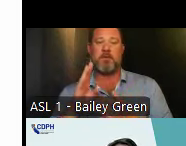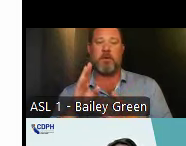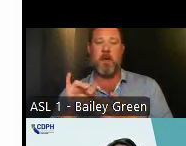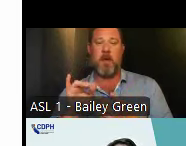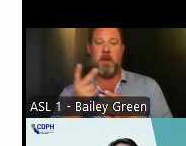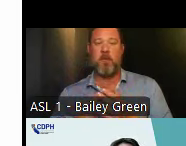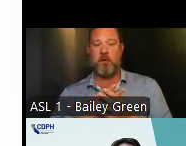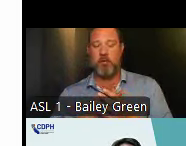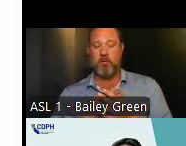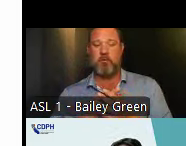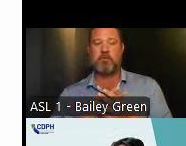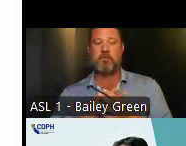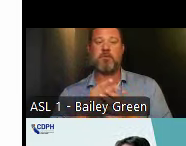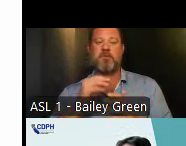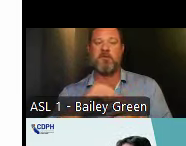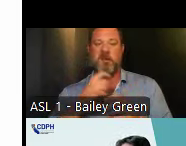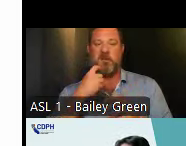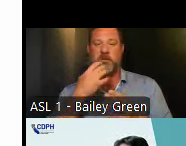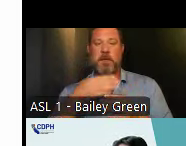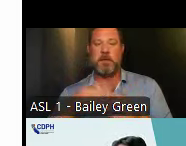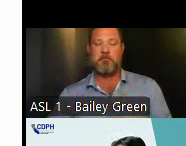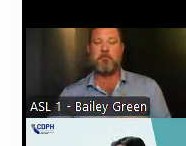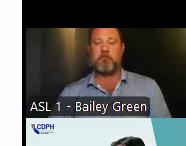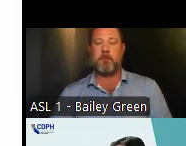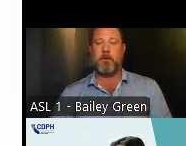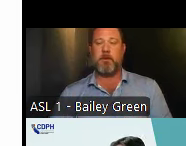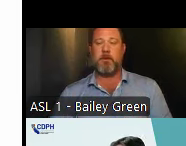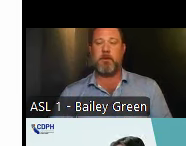partners whose funding had just ended.